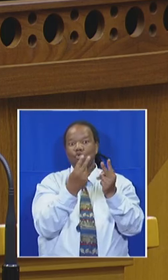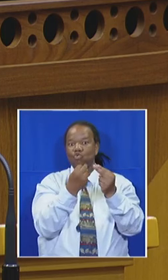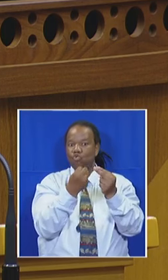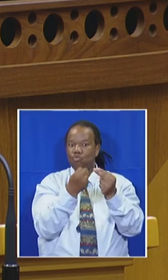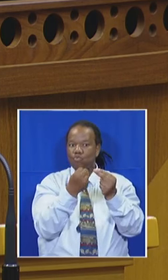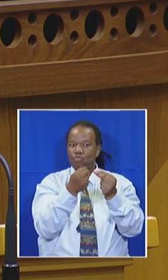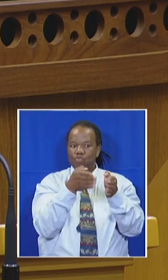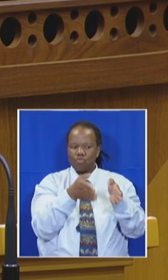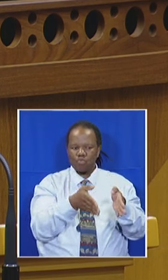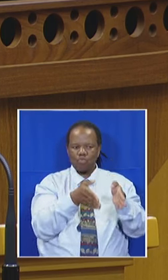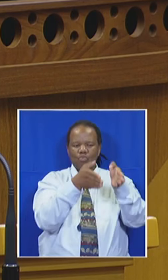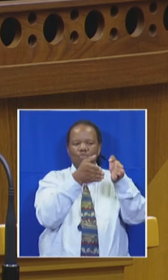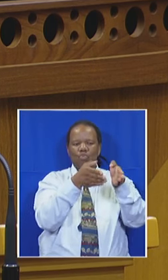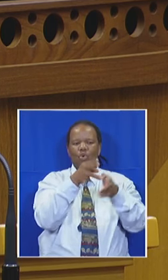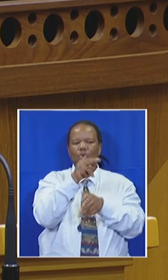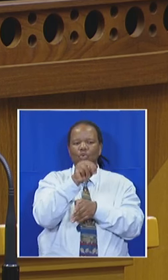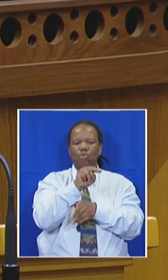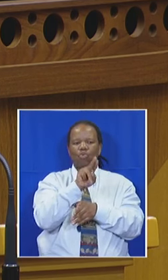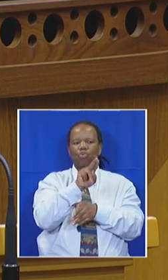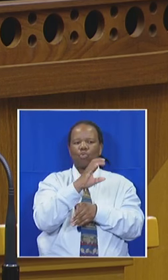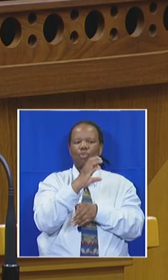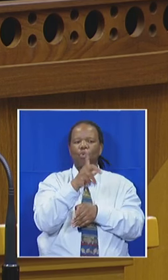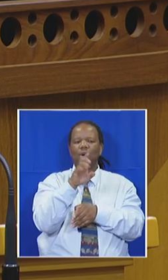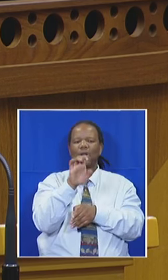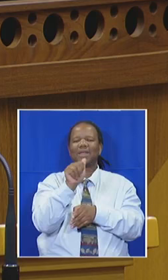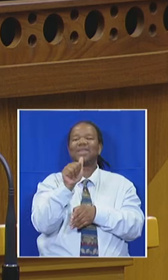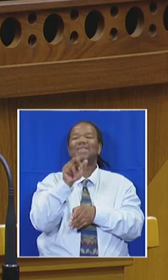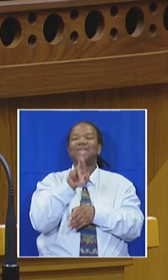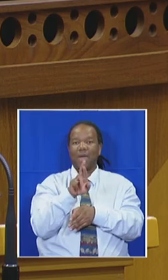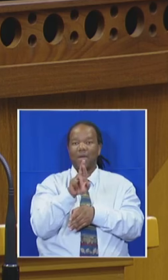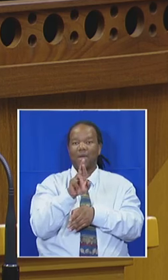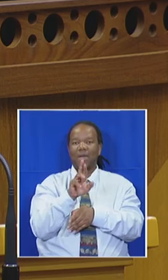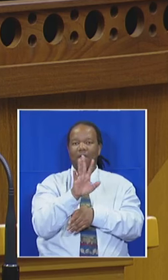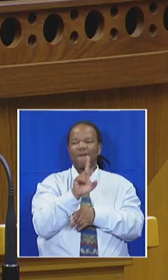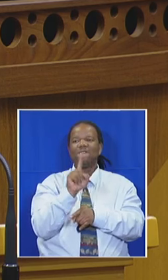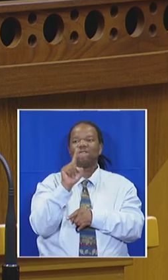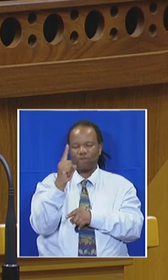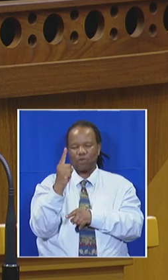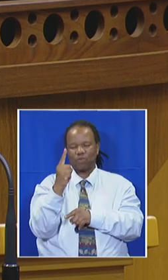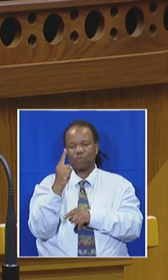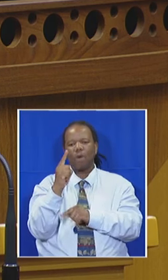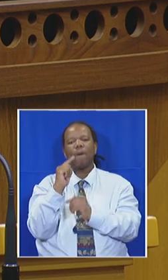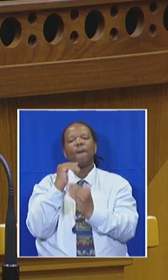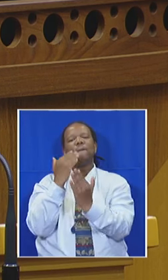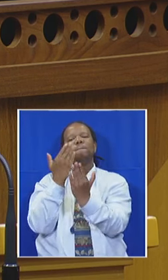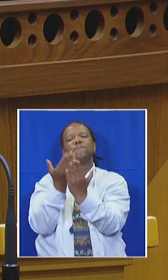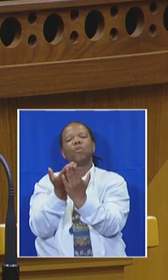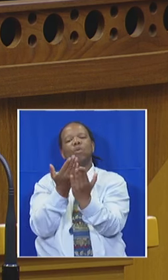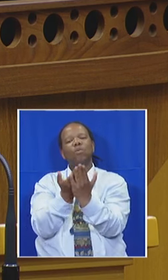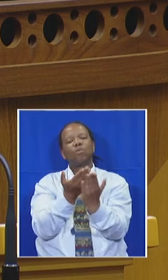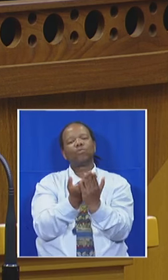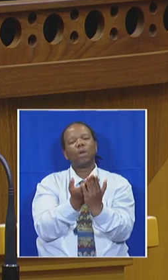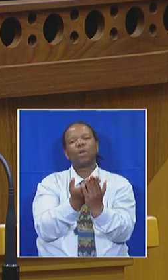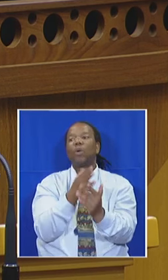procurement takes place, the request for proposals have to be issued.